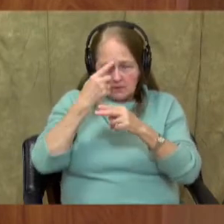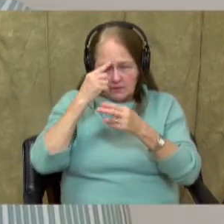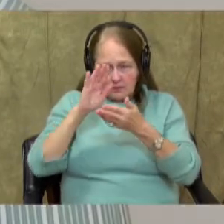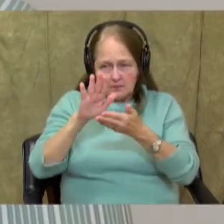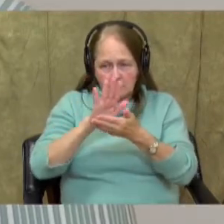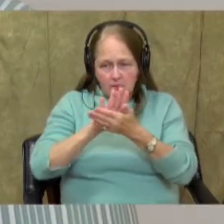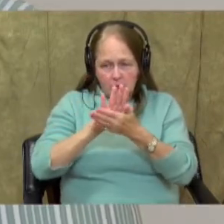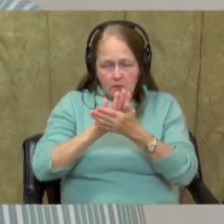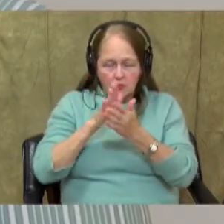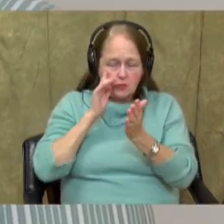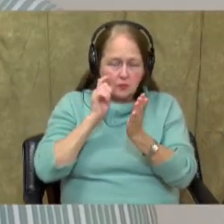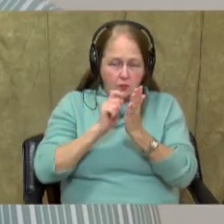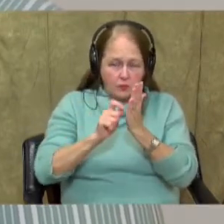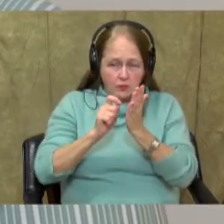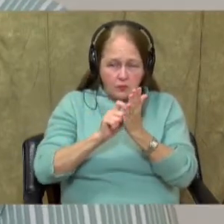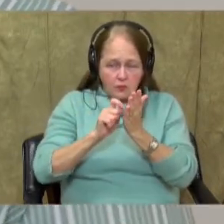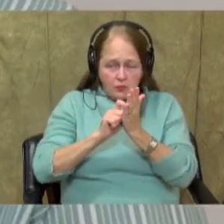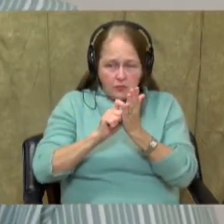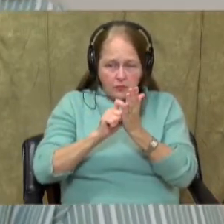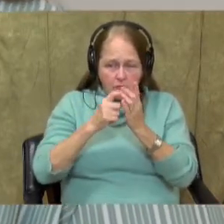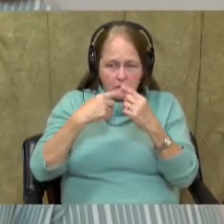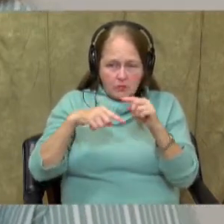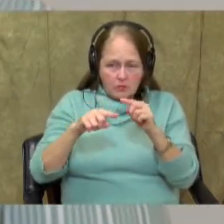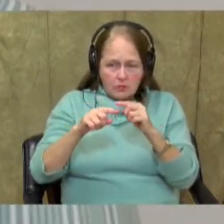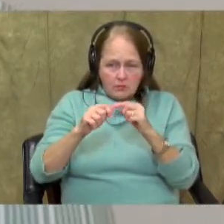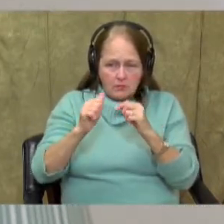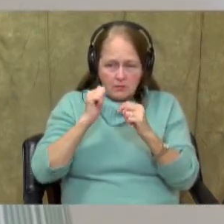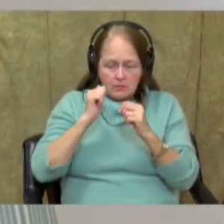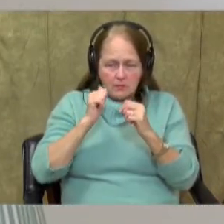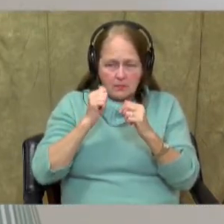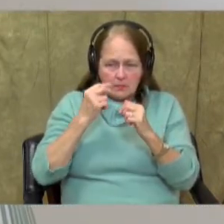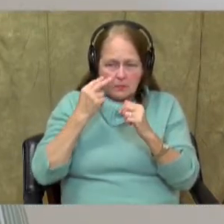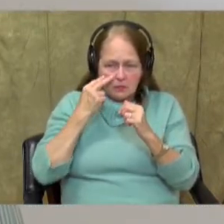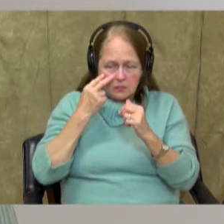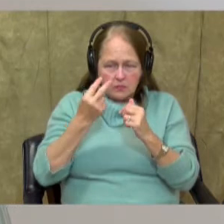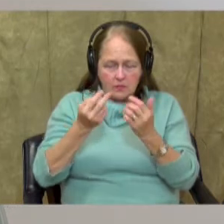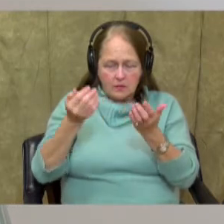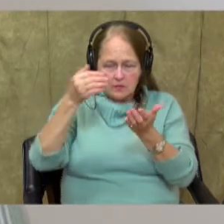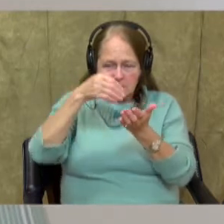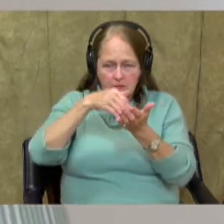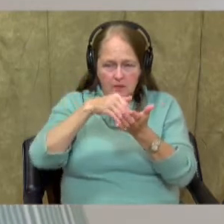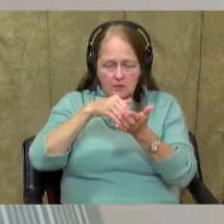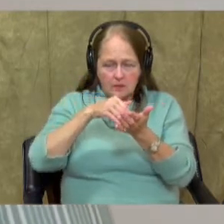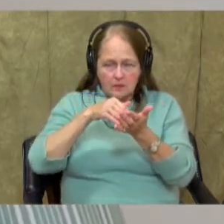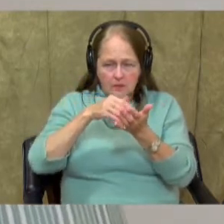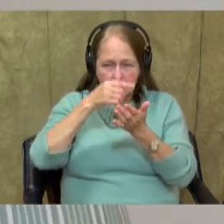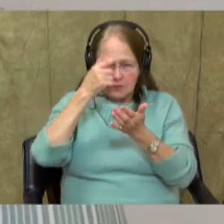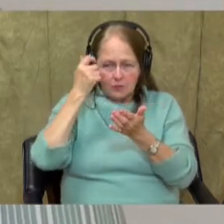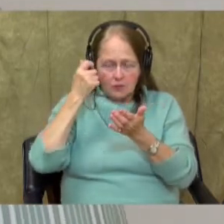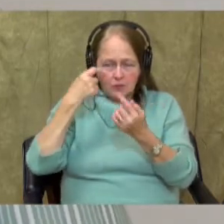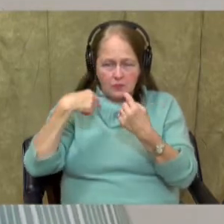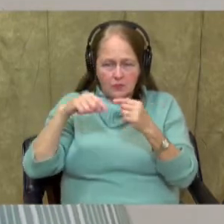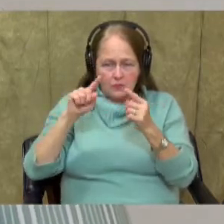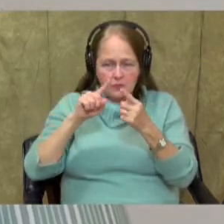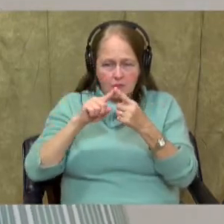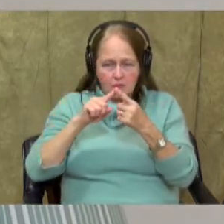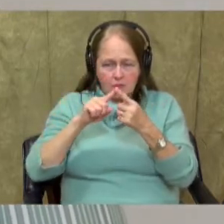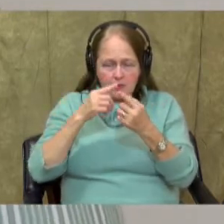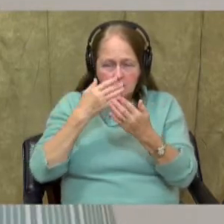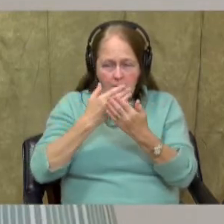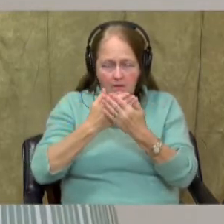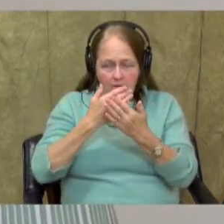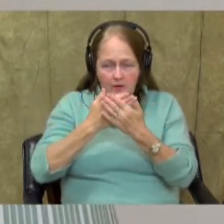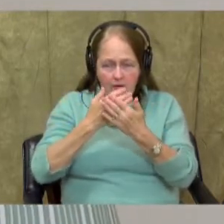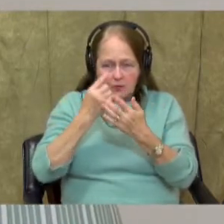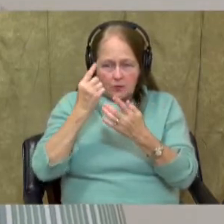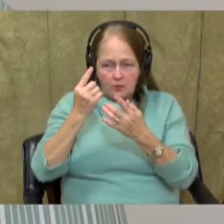paper that they would write. So we're going to go back and I want you to look again at this because I'm going to give you the facts